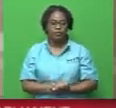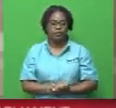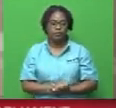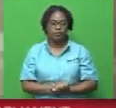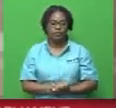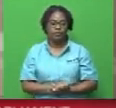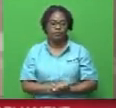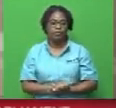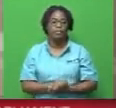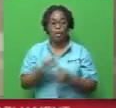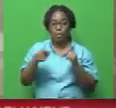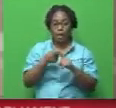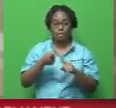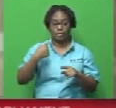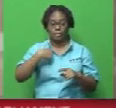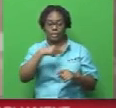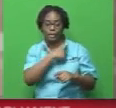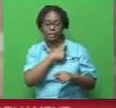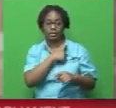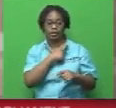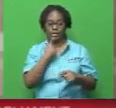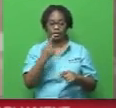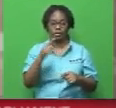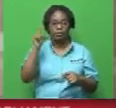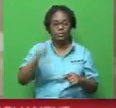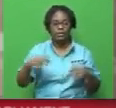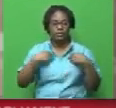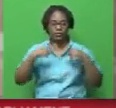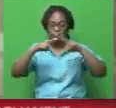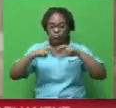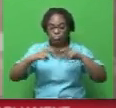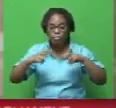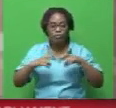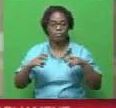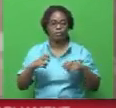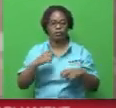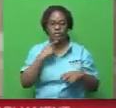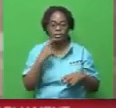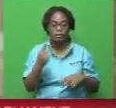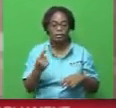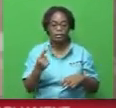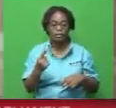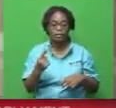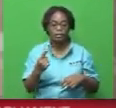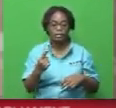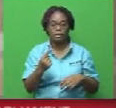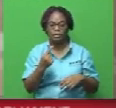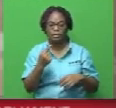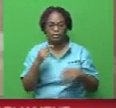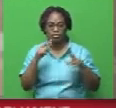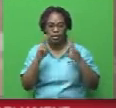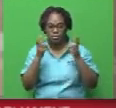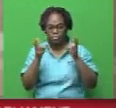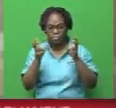when we call for the investigation, in an article entitled The Many Roles of the